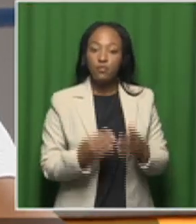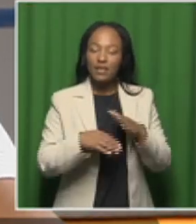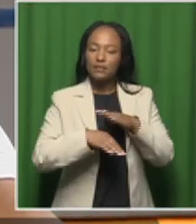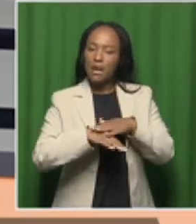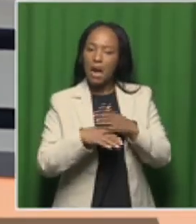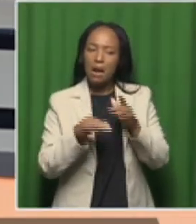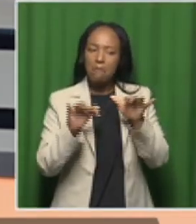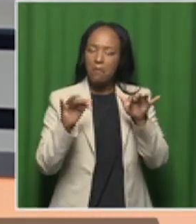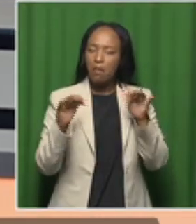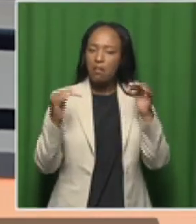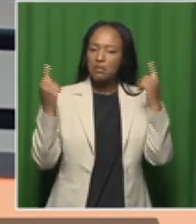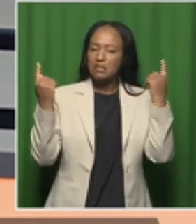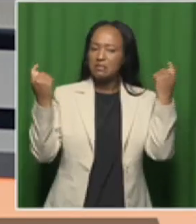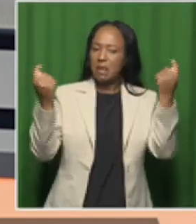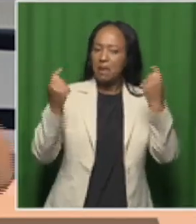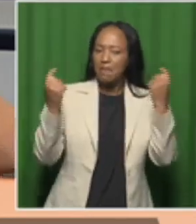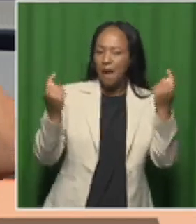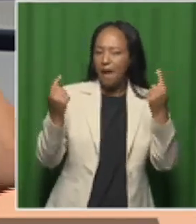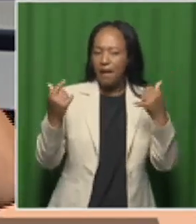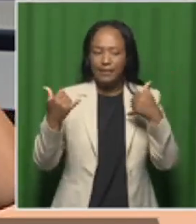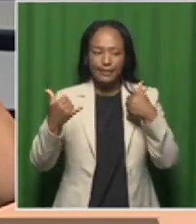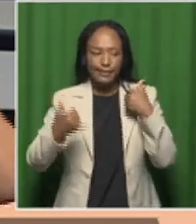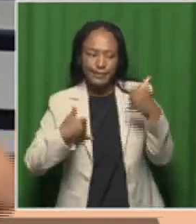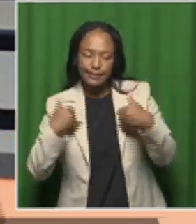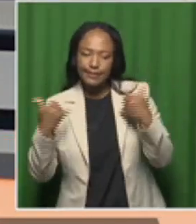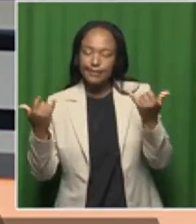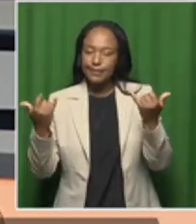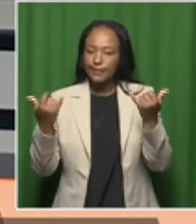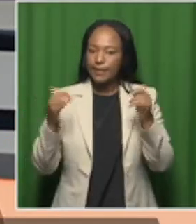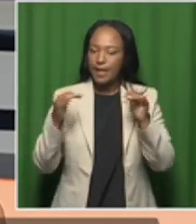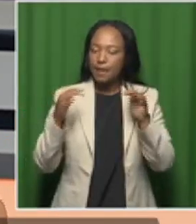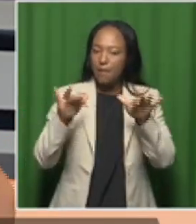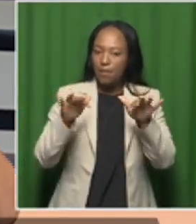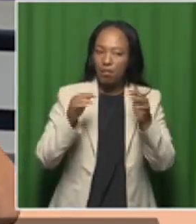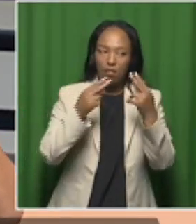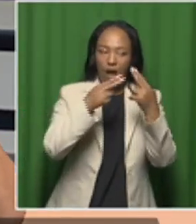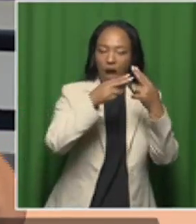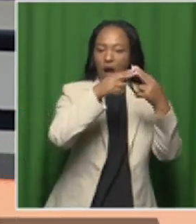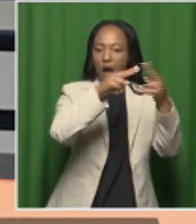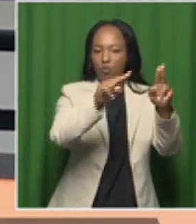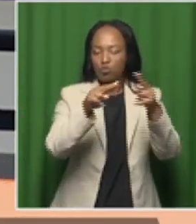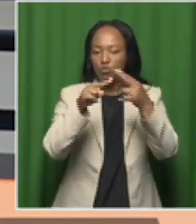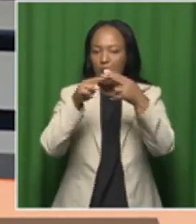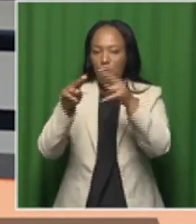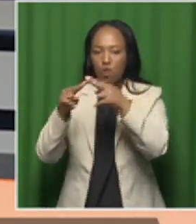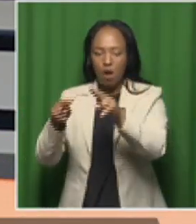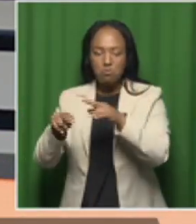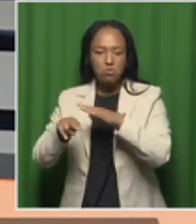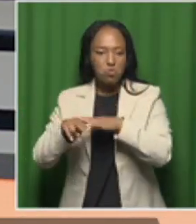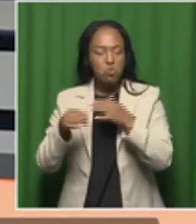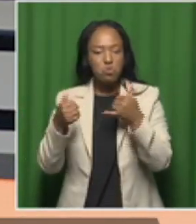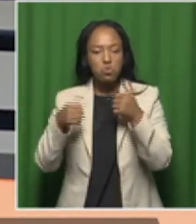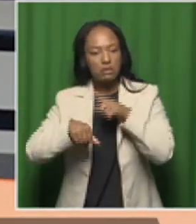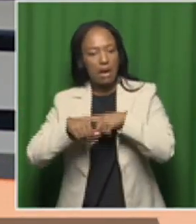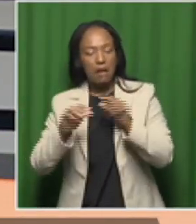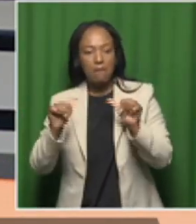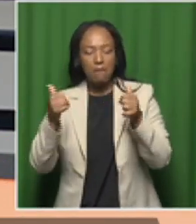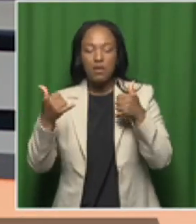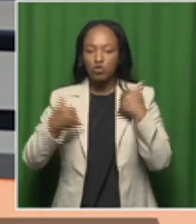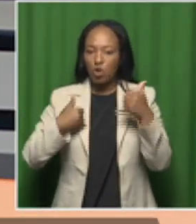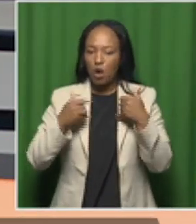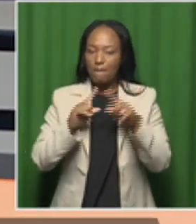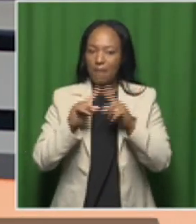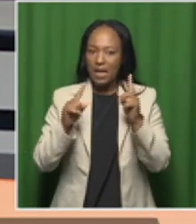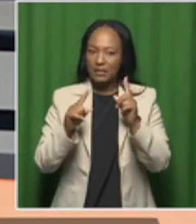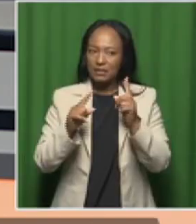people are celebrating, people are going out and having a good time, but it does often end in tragedy, unfortunately,